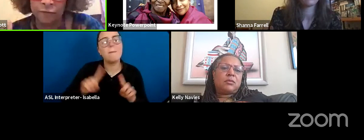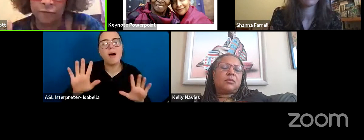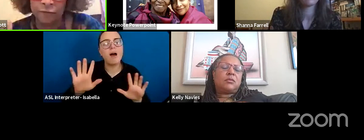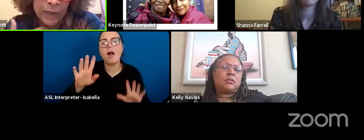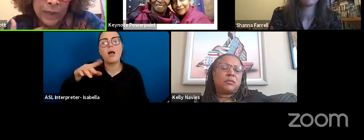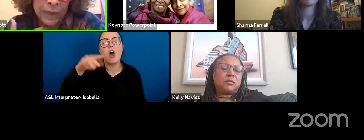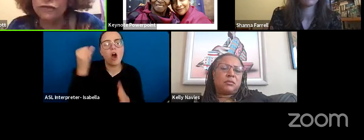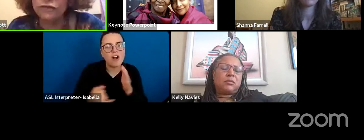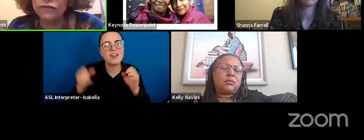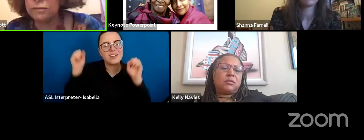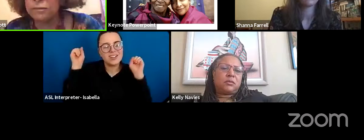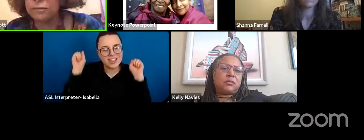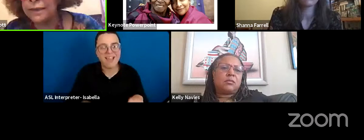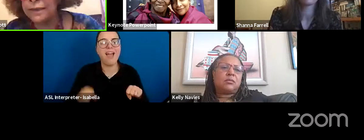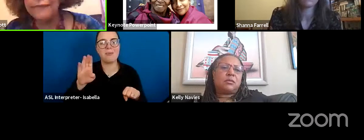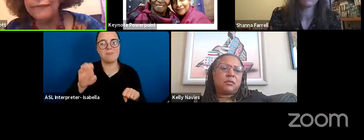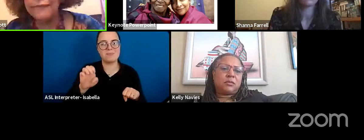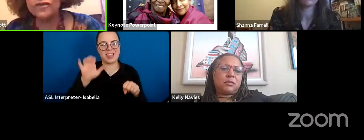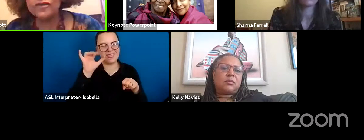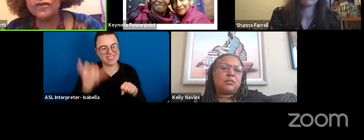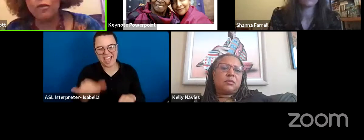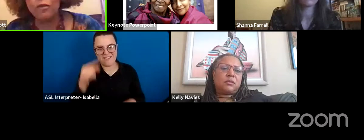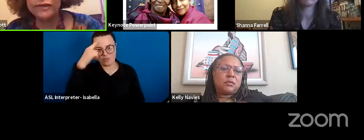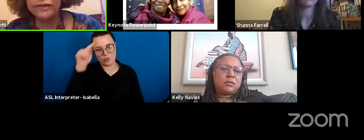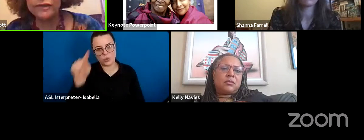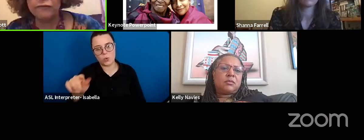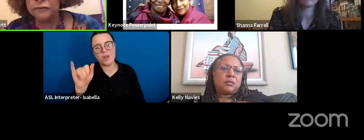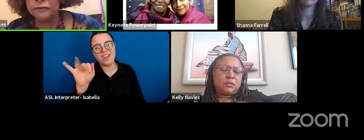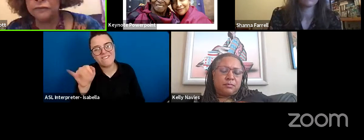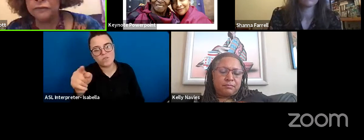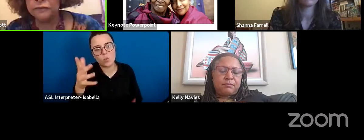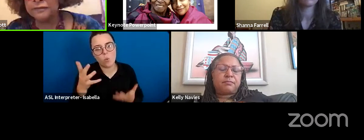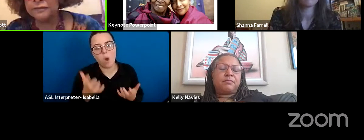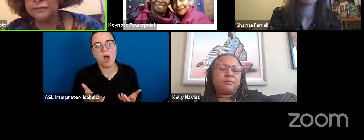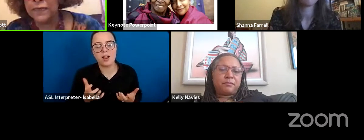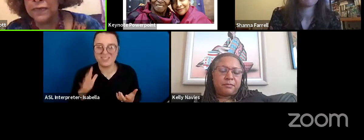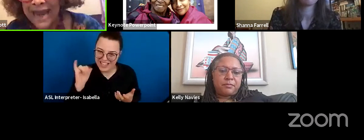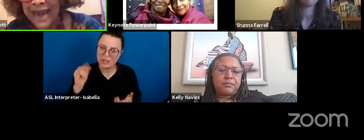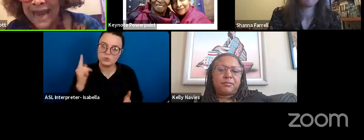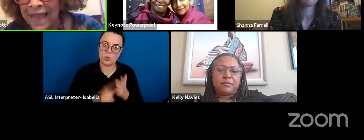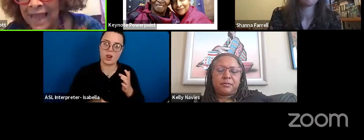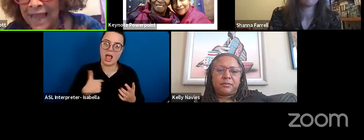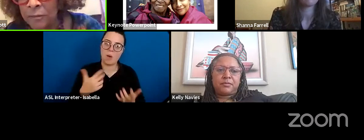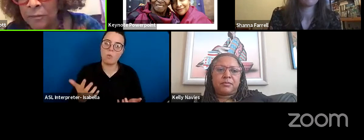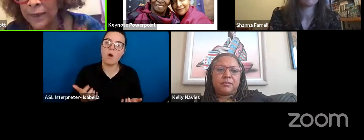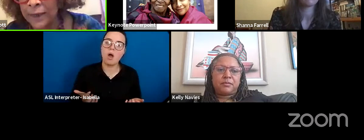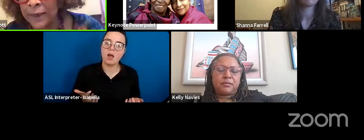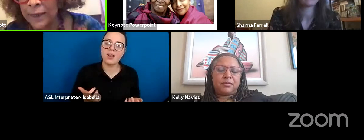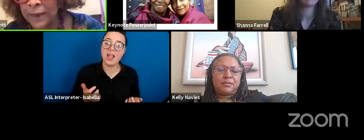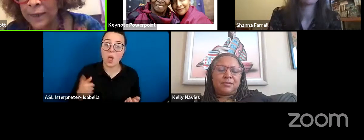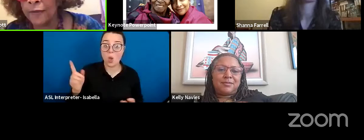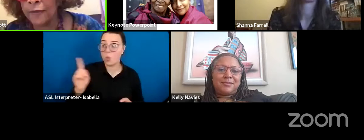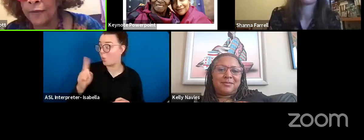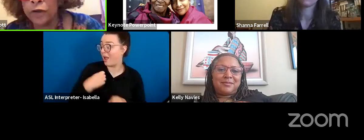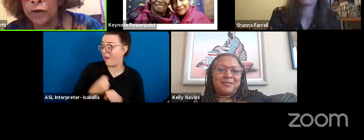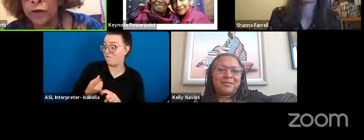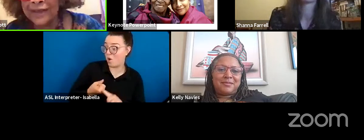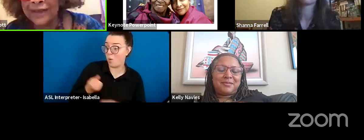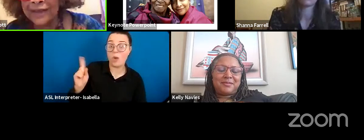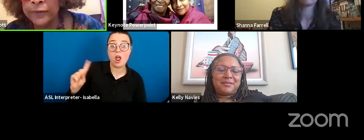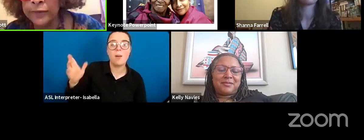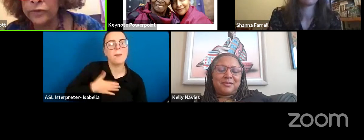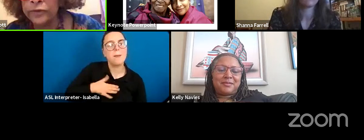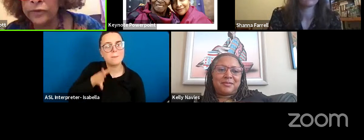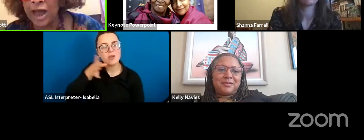that for you if you wish it to be. And that is what I want it to be for myself. And I got that from my parents and the other ones, because